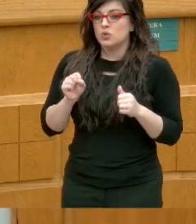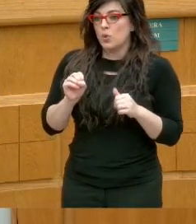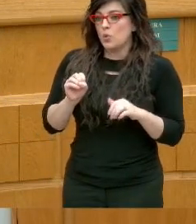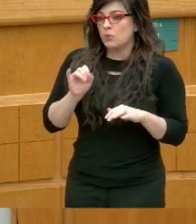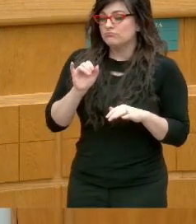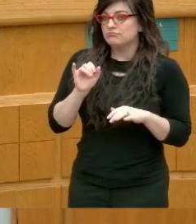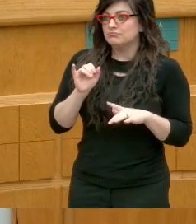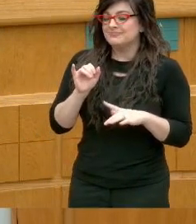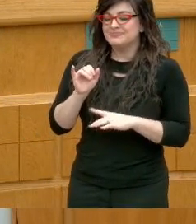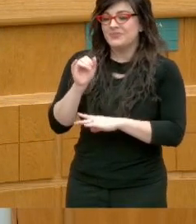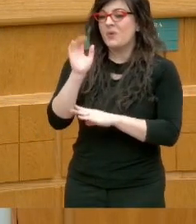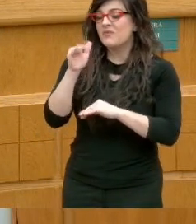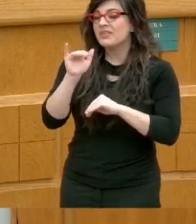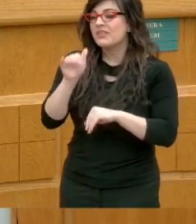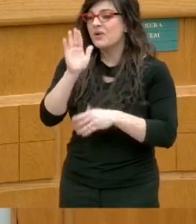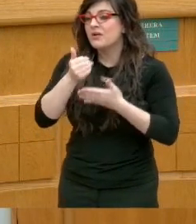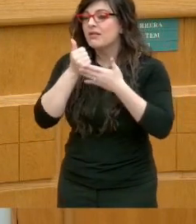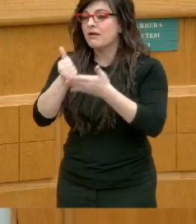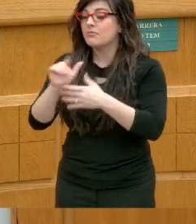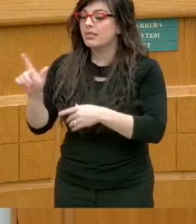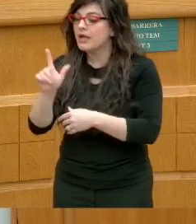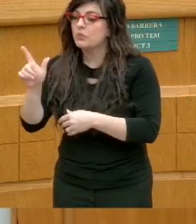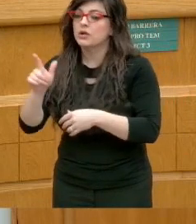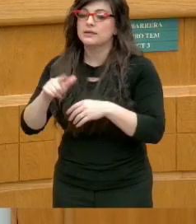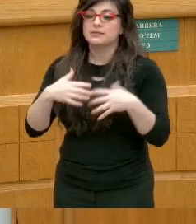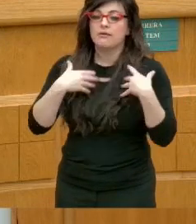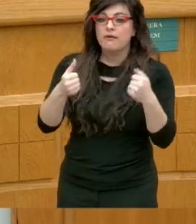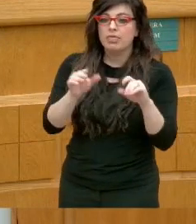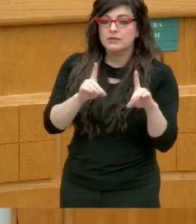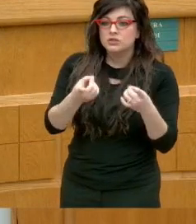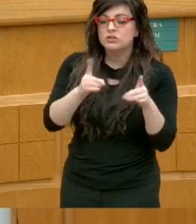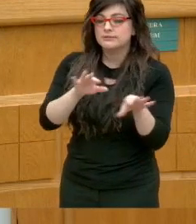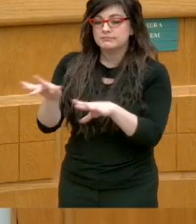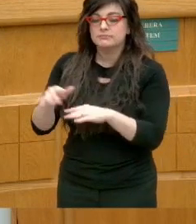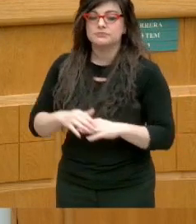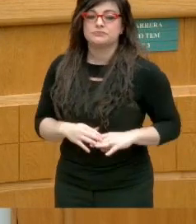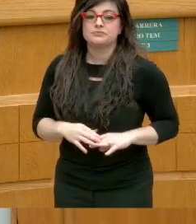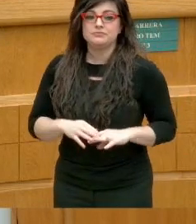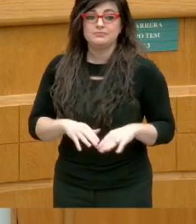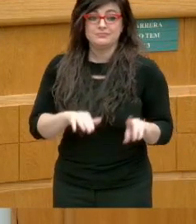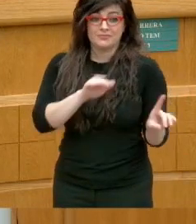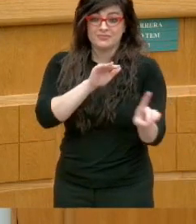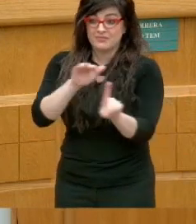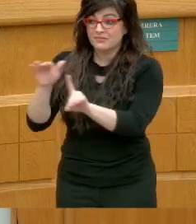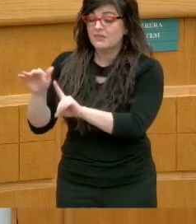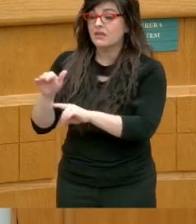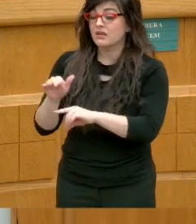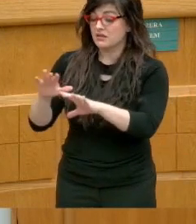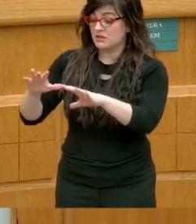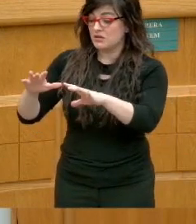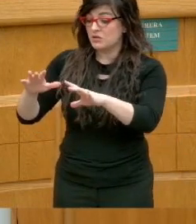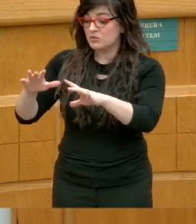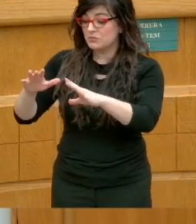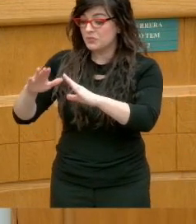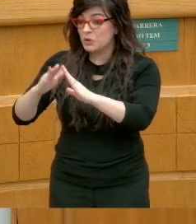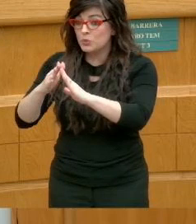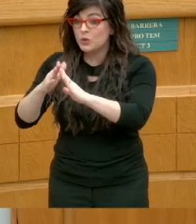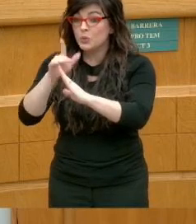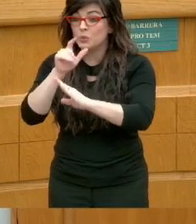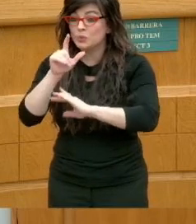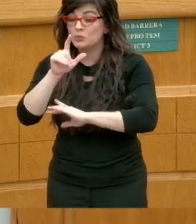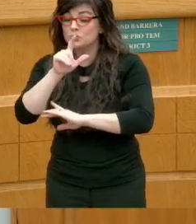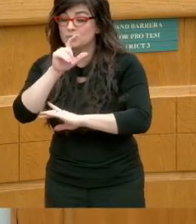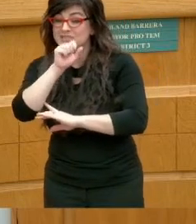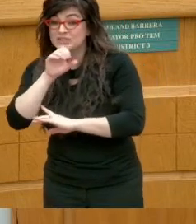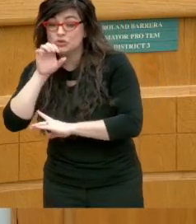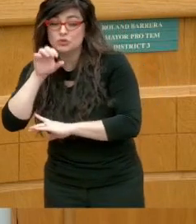on. Just to note for the senior community and others that rely on that important service, while we're providing meals to